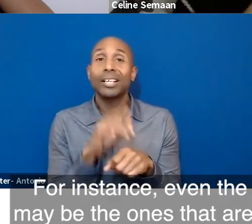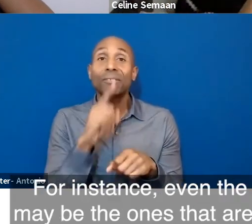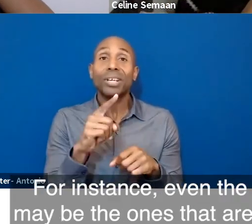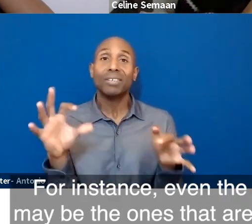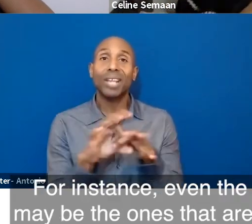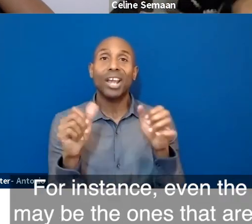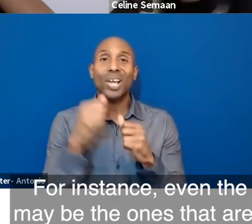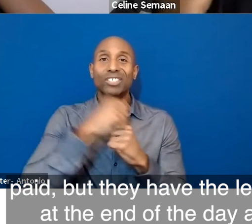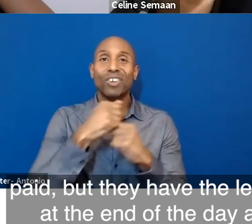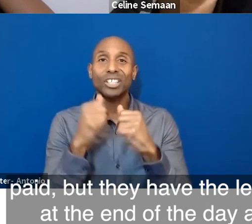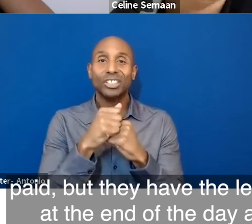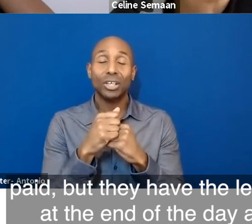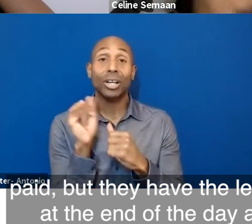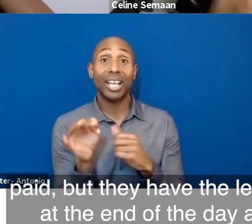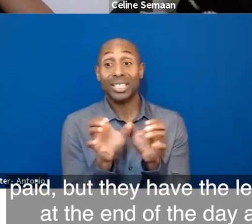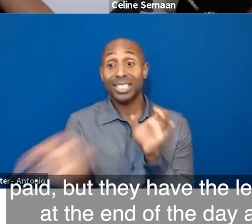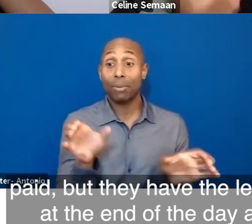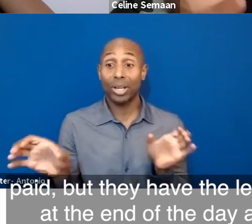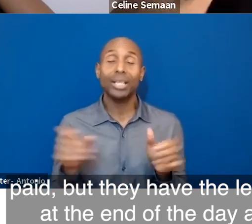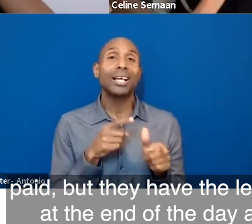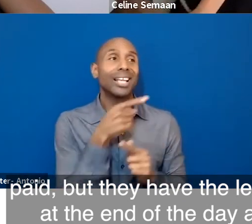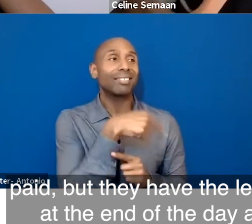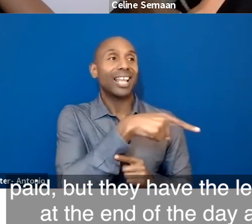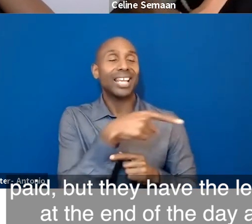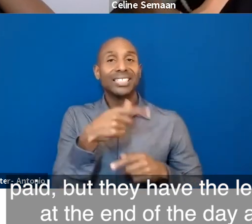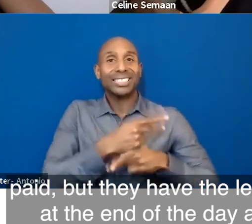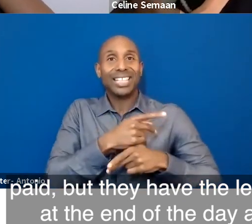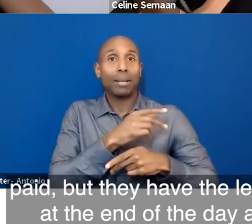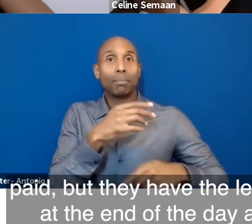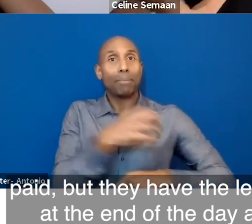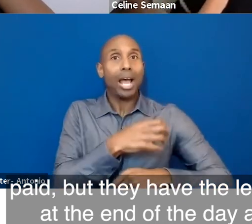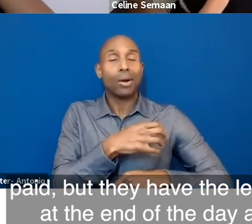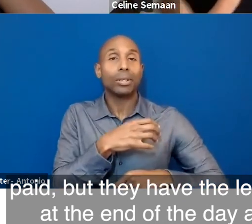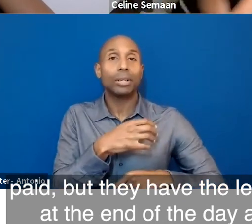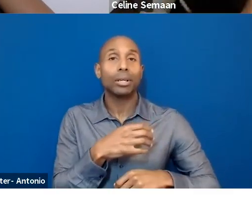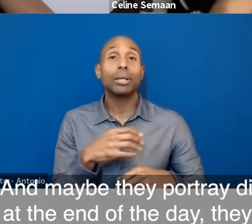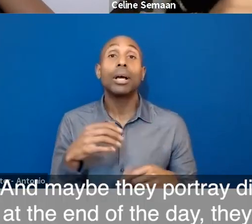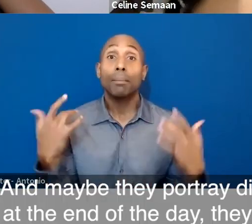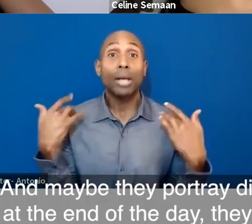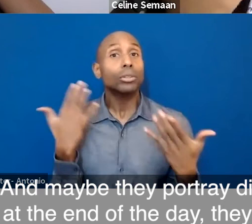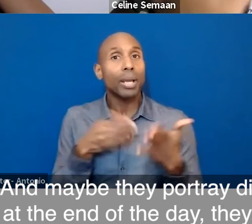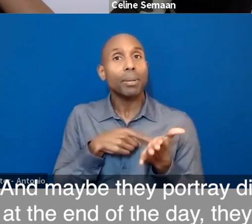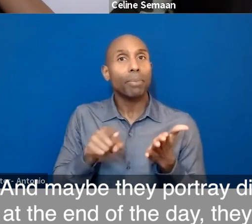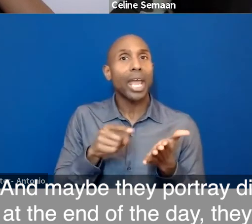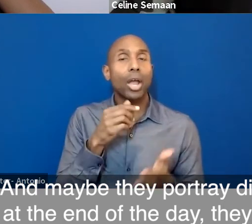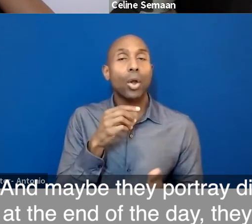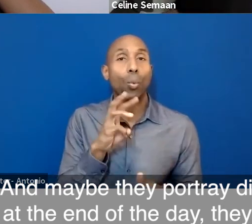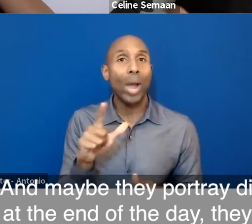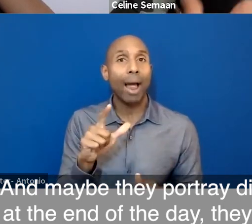models may be the ones that are the most paid, but they have the least power at the end of the day as well. And maybe they